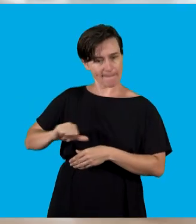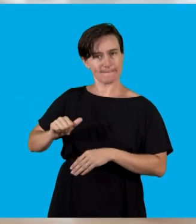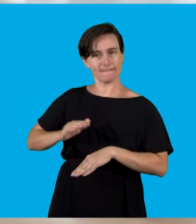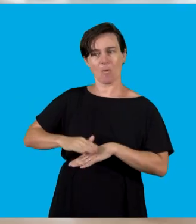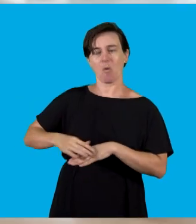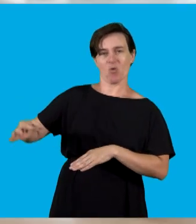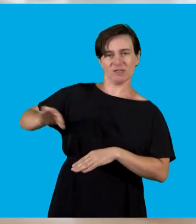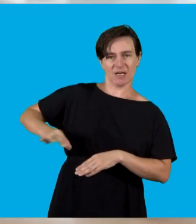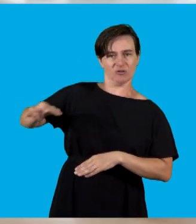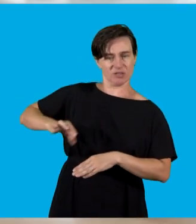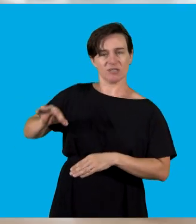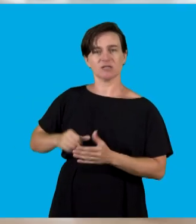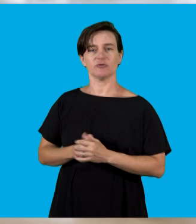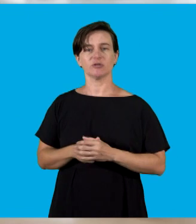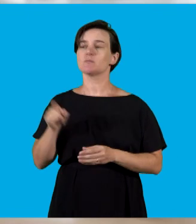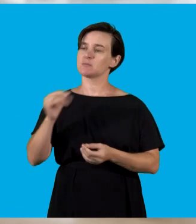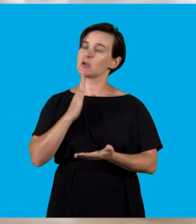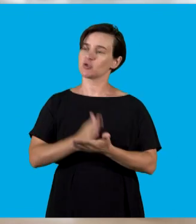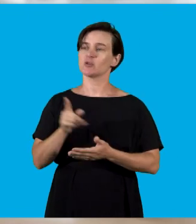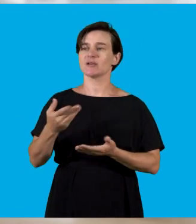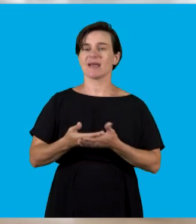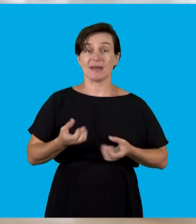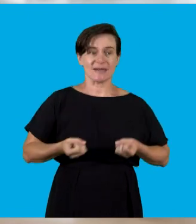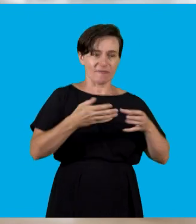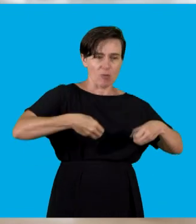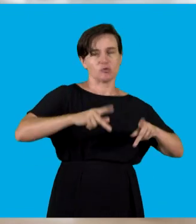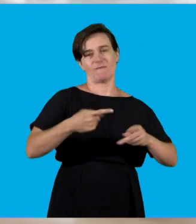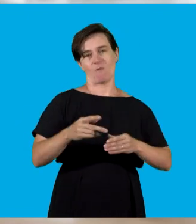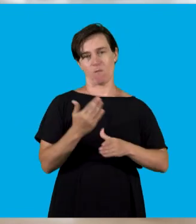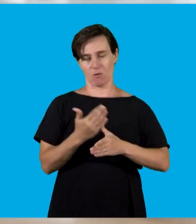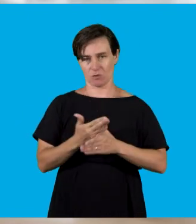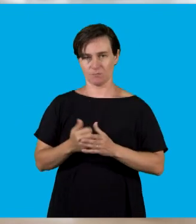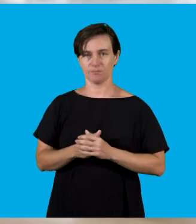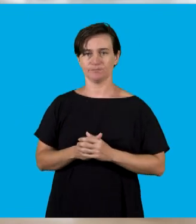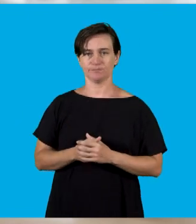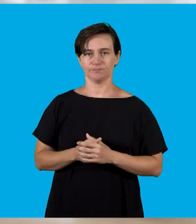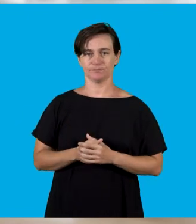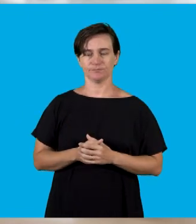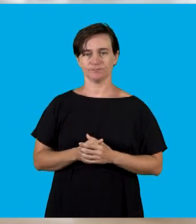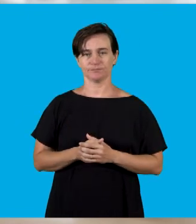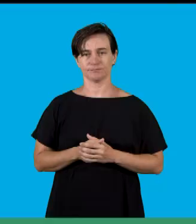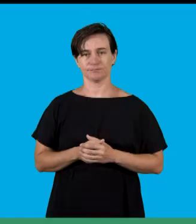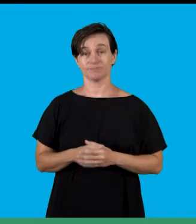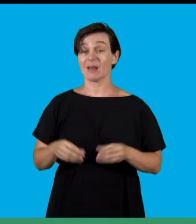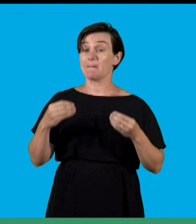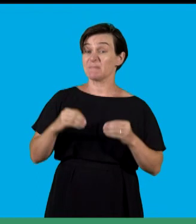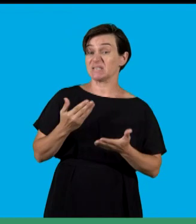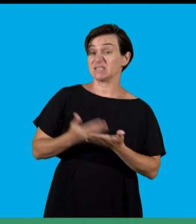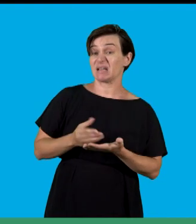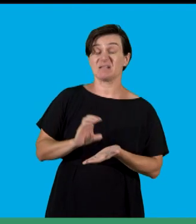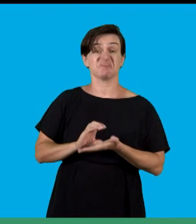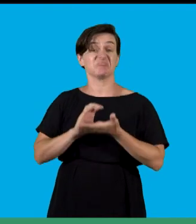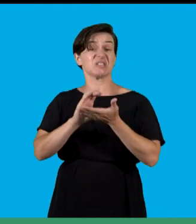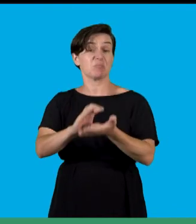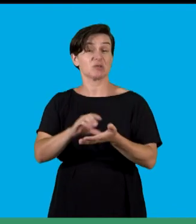or wages. So you need to offer employment in order to make sure that you address crime. Businesses could